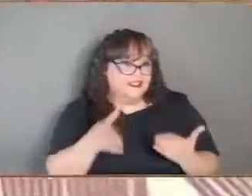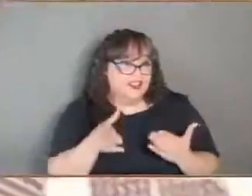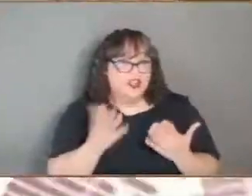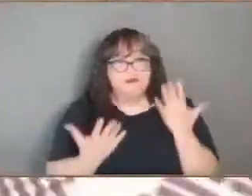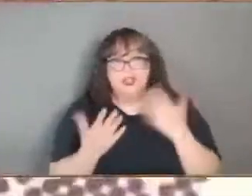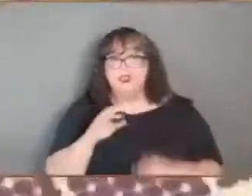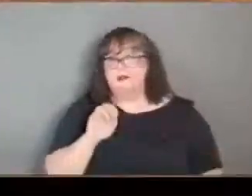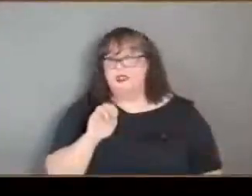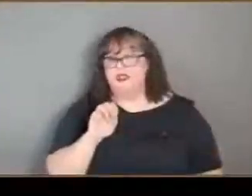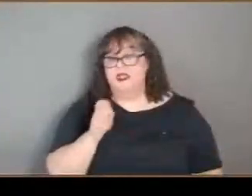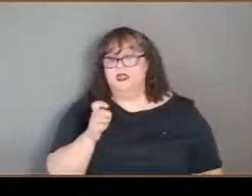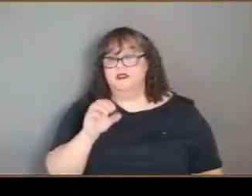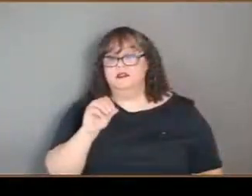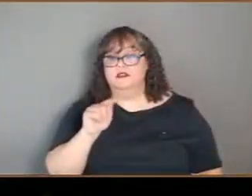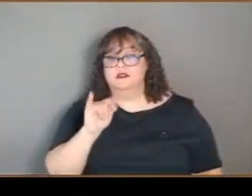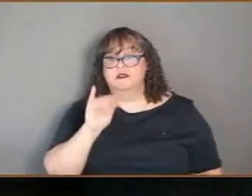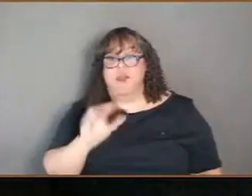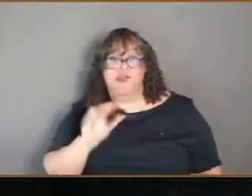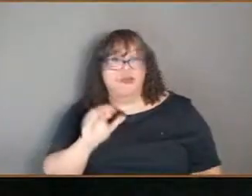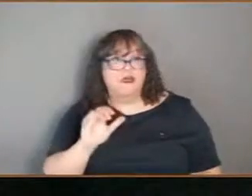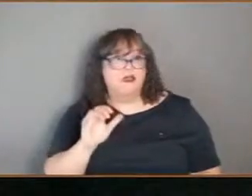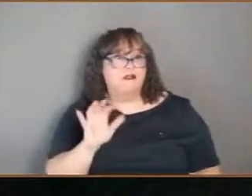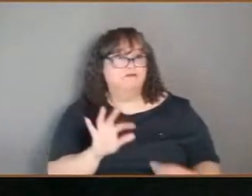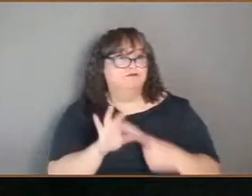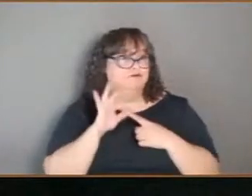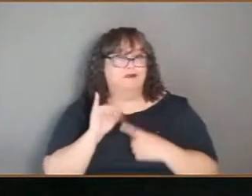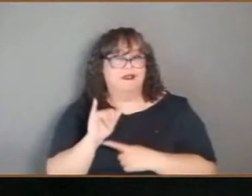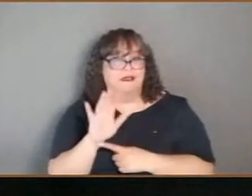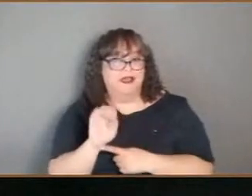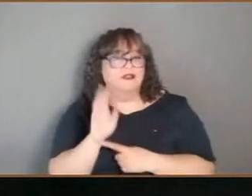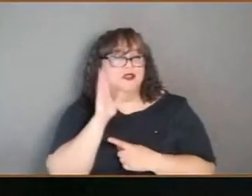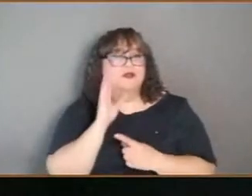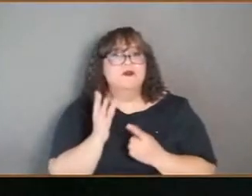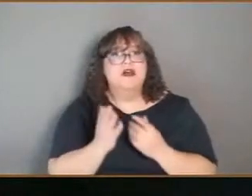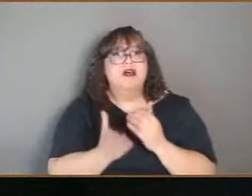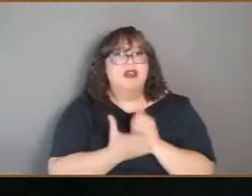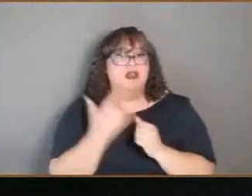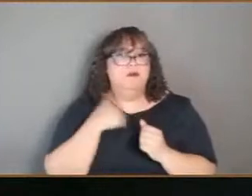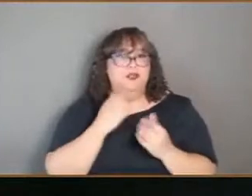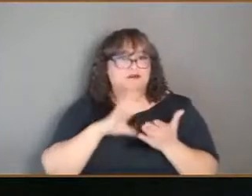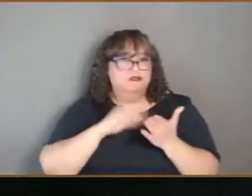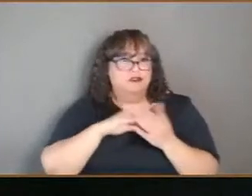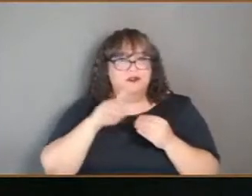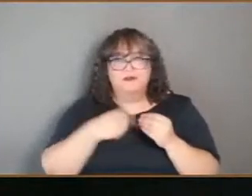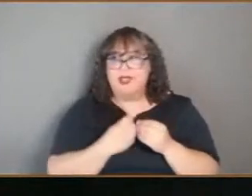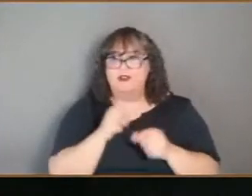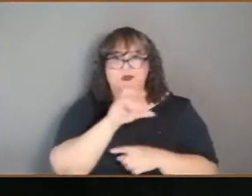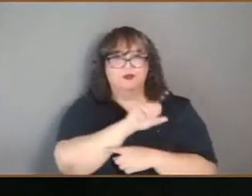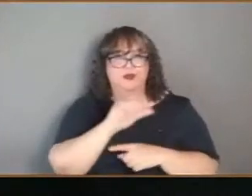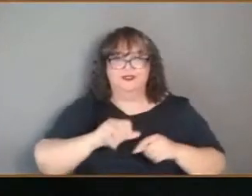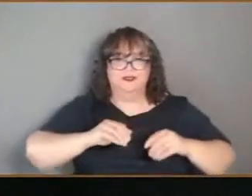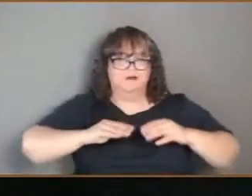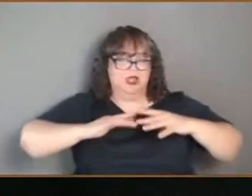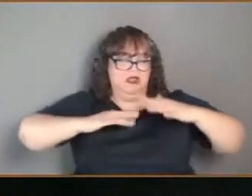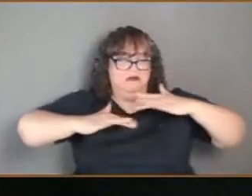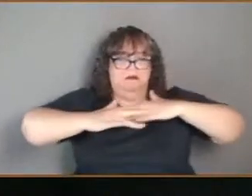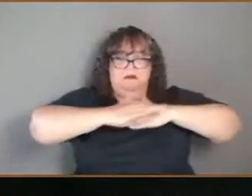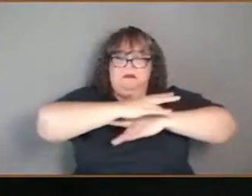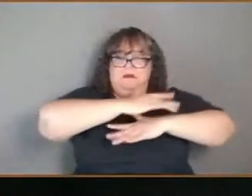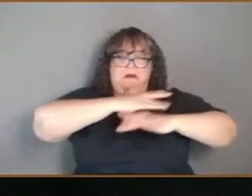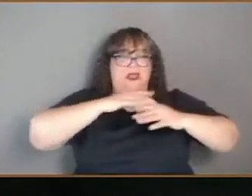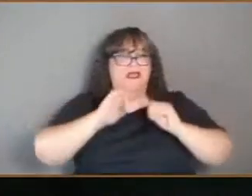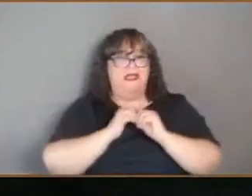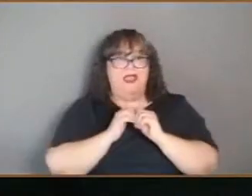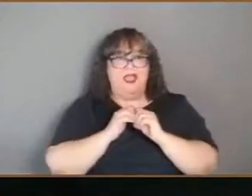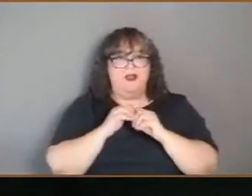Yeah. And that will tell us really about the whole solar system history and the formation. Where did the asteroids form? What those main ingredients were